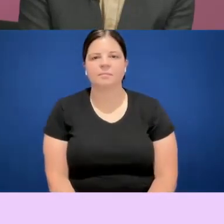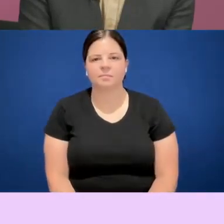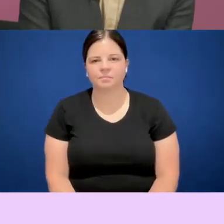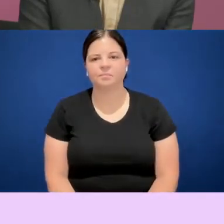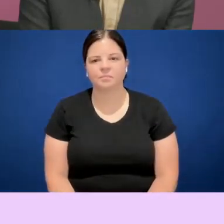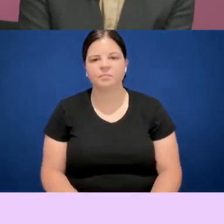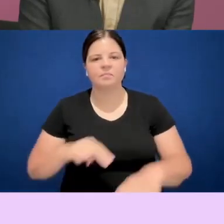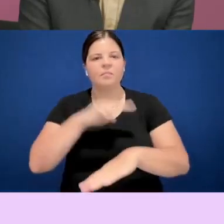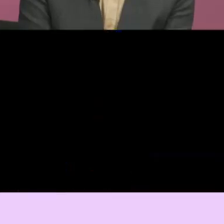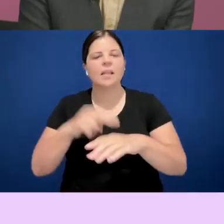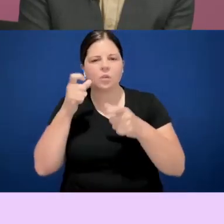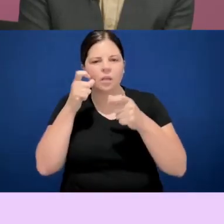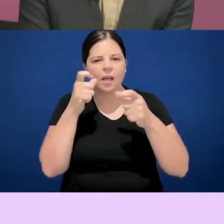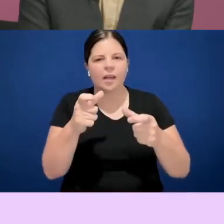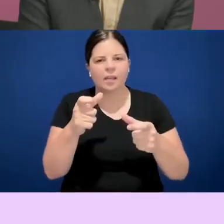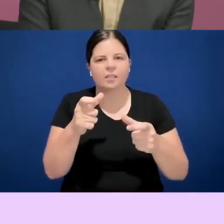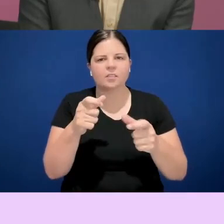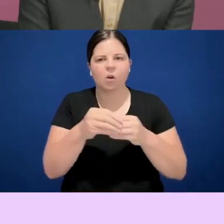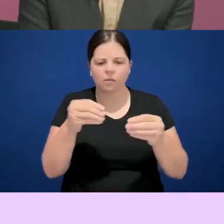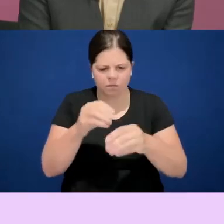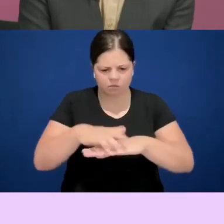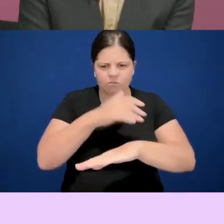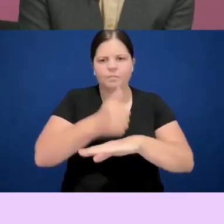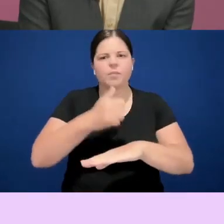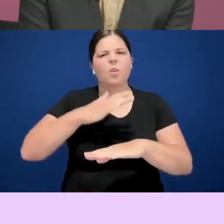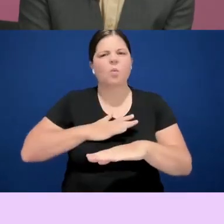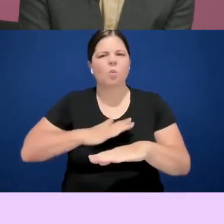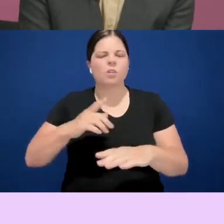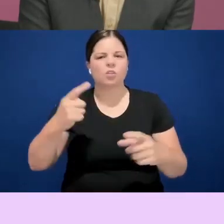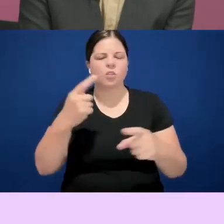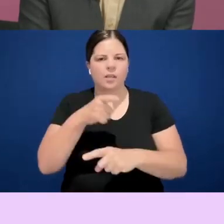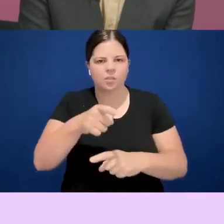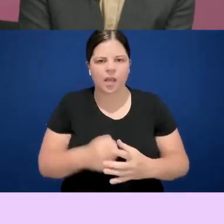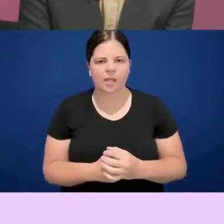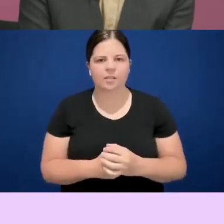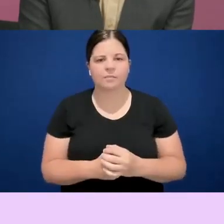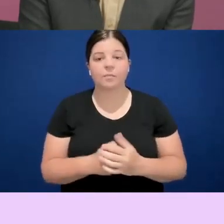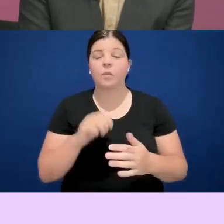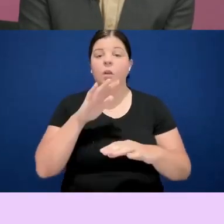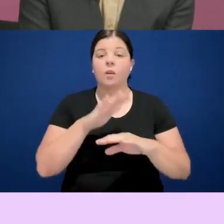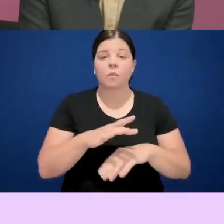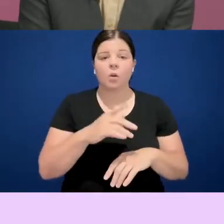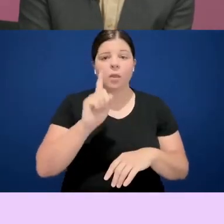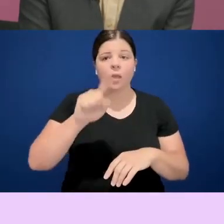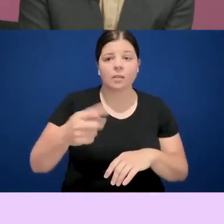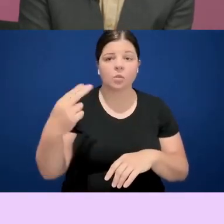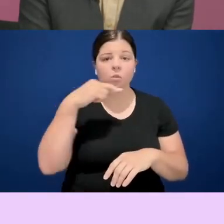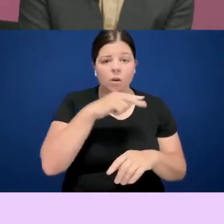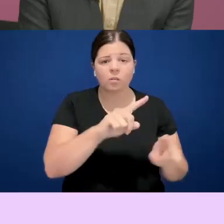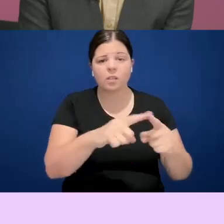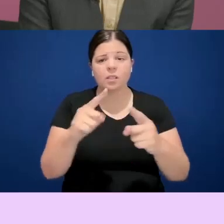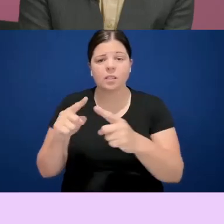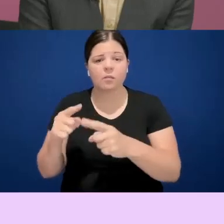Guardian's Office was established to change this. It supports over 1,200 Freedom to Speak Up guardians across the National